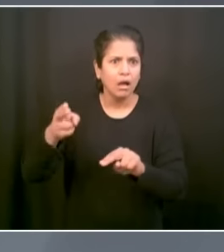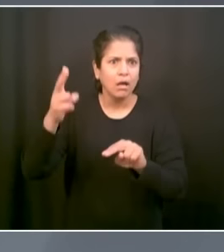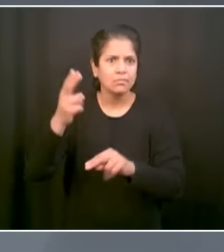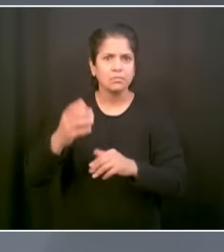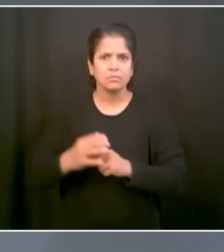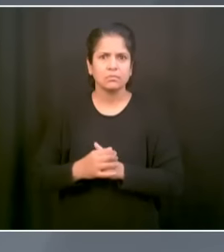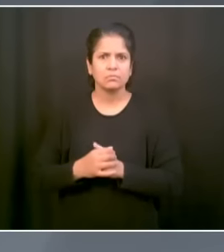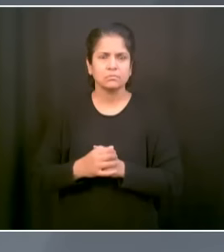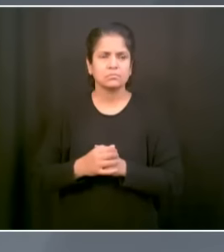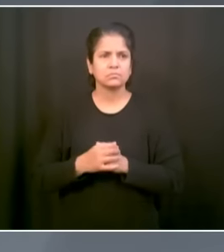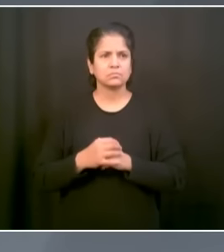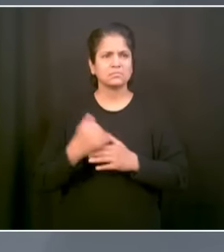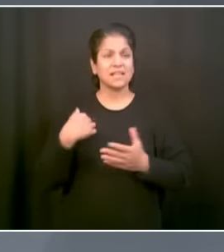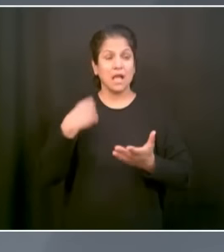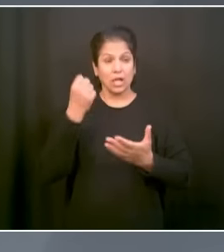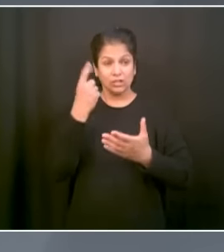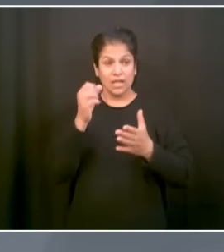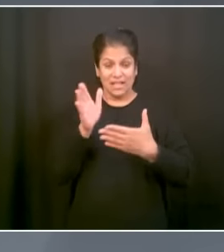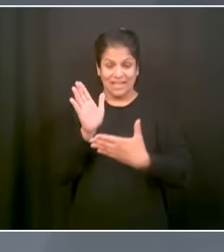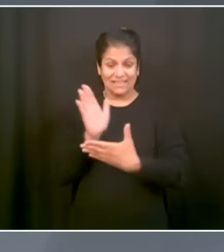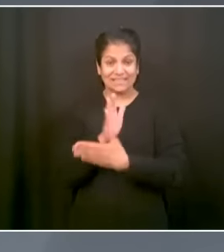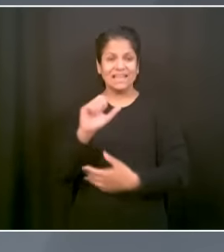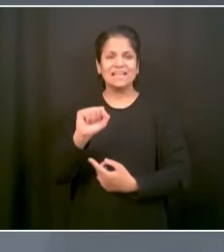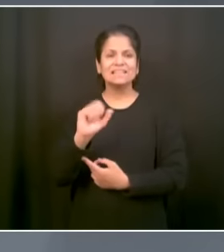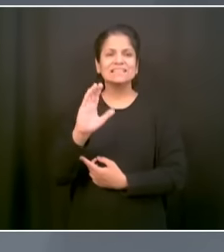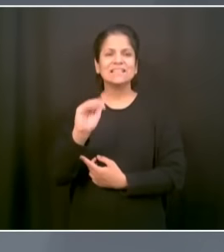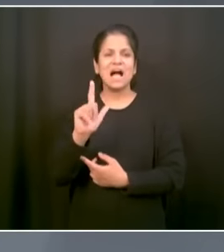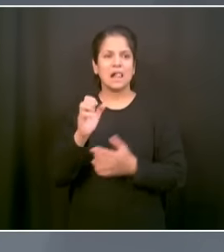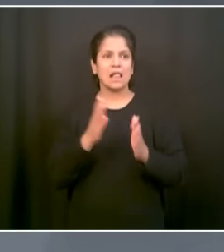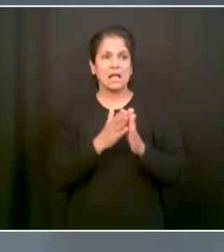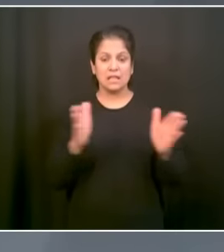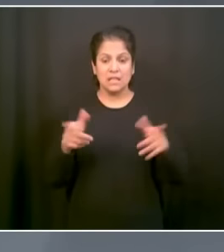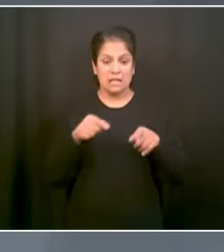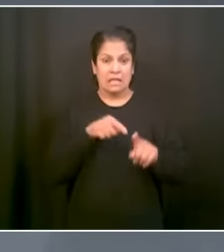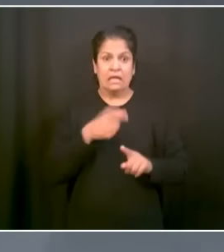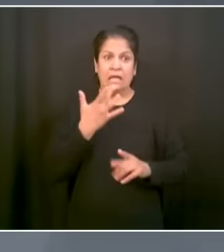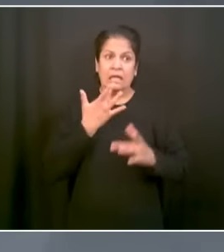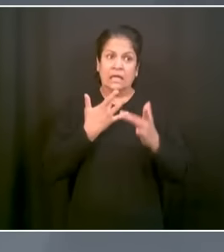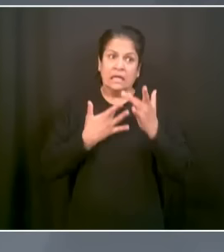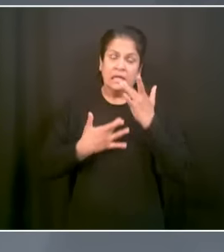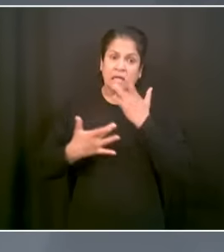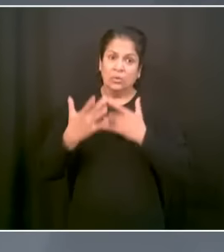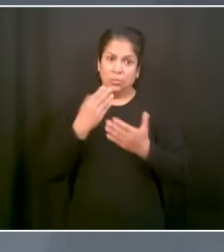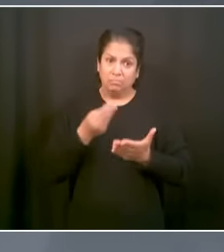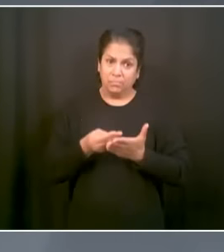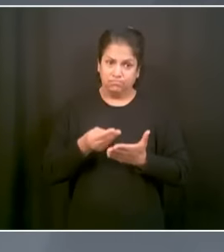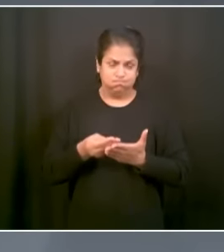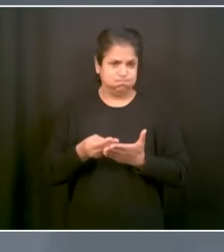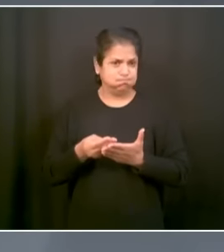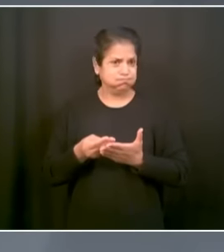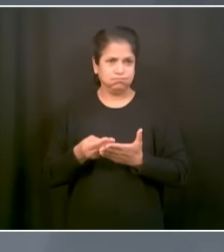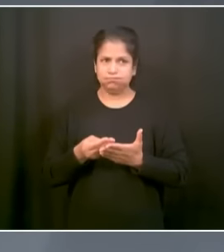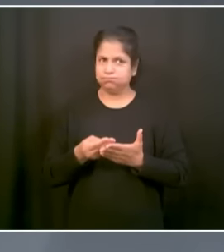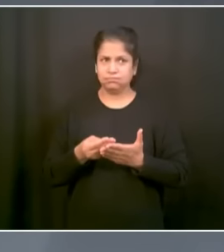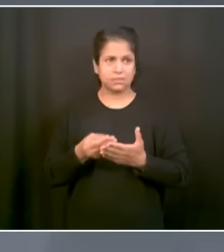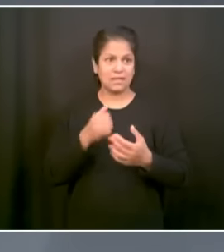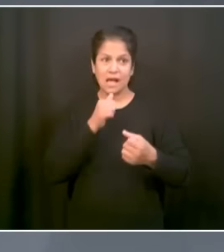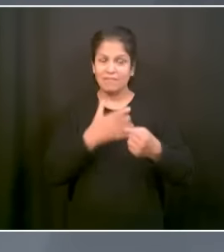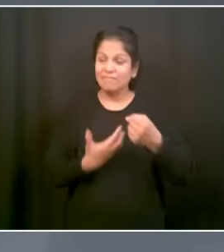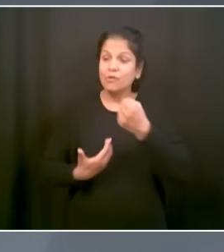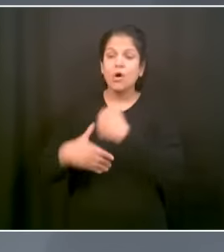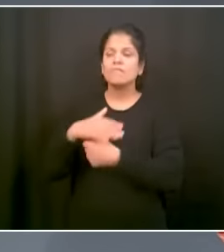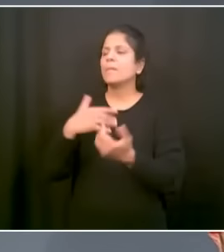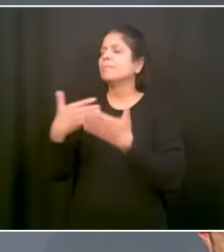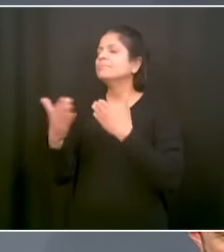this deficit of $12 billion is such that it will not be covered no matter what that news is. And so while we appreciate it, while it